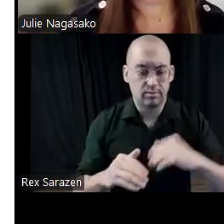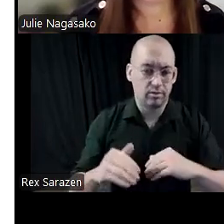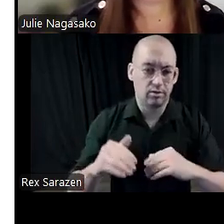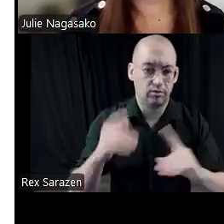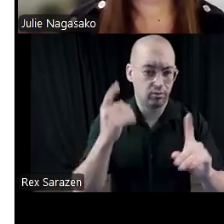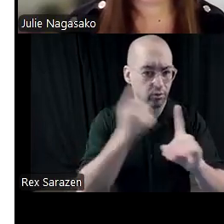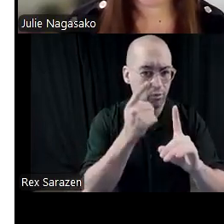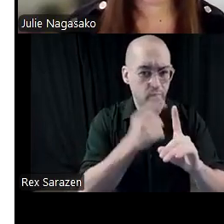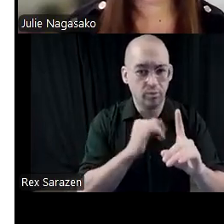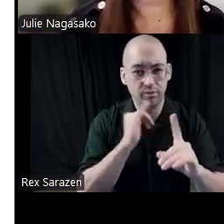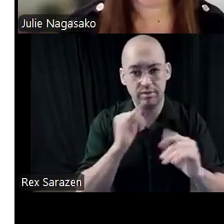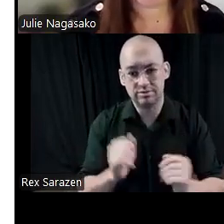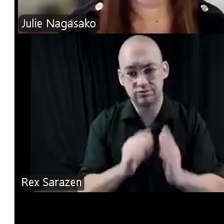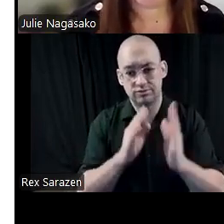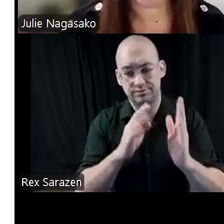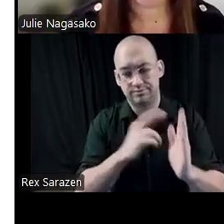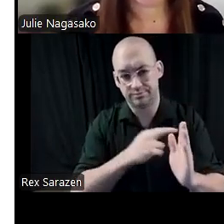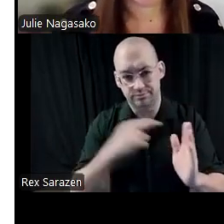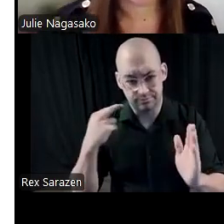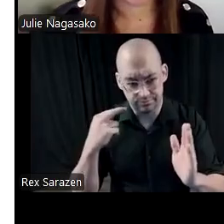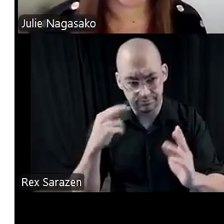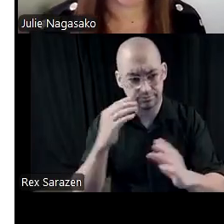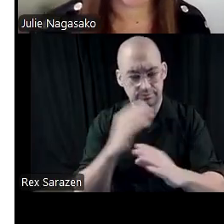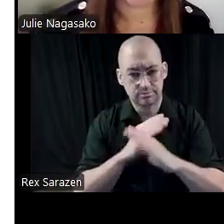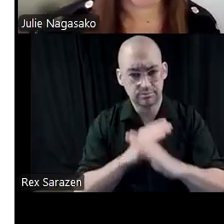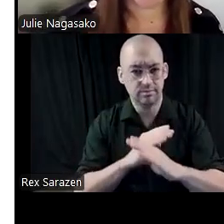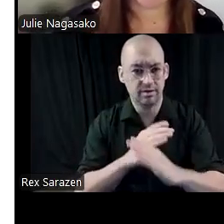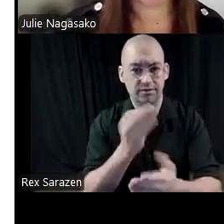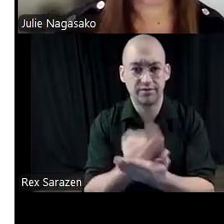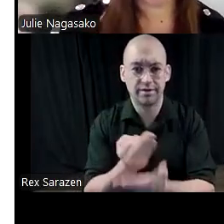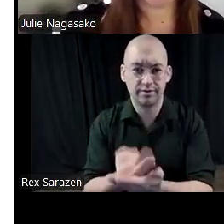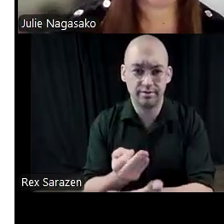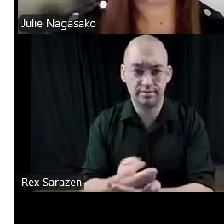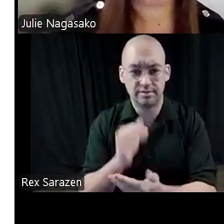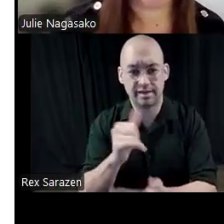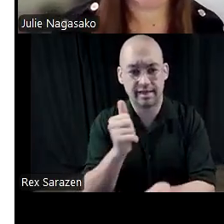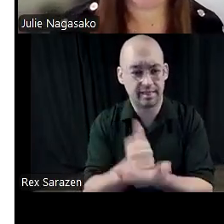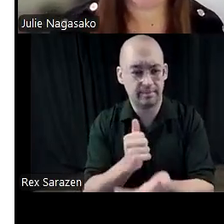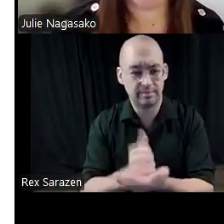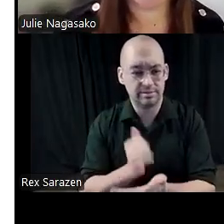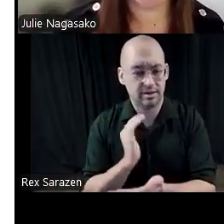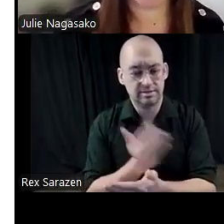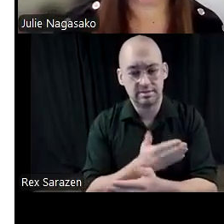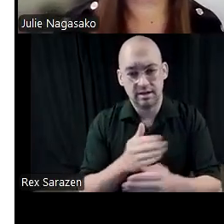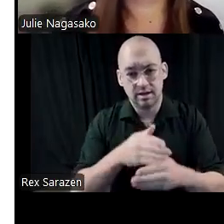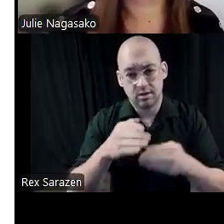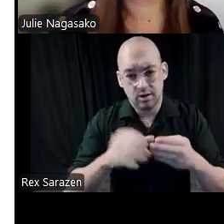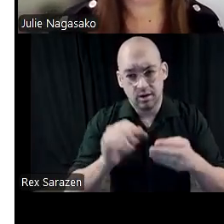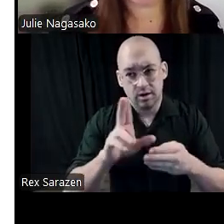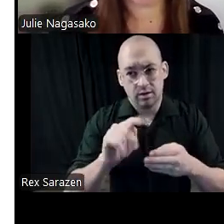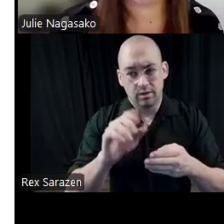trying to address those risk and protective factors that can help us influence these outcomes listed here,